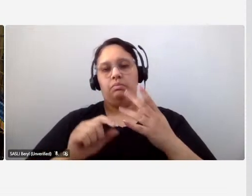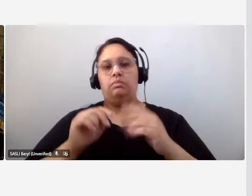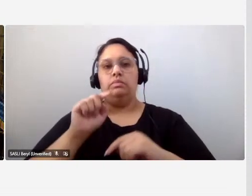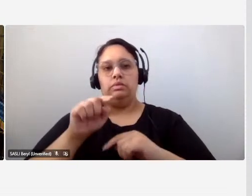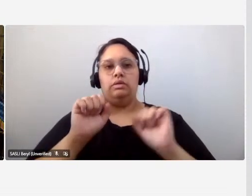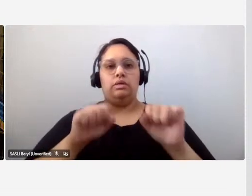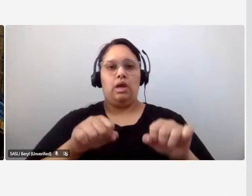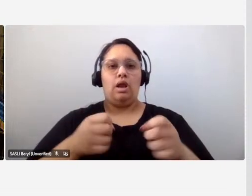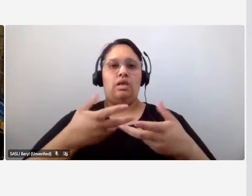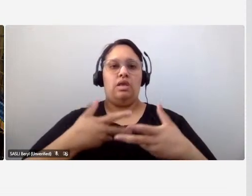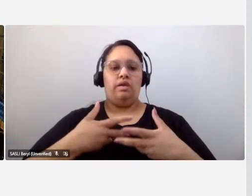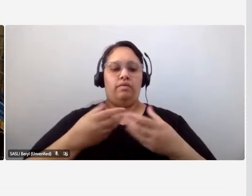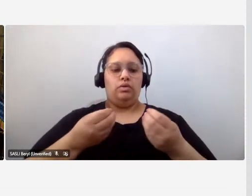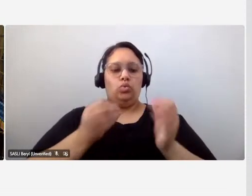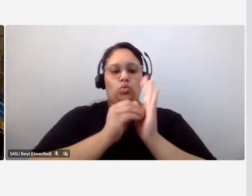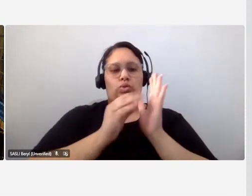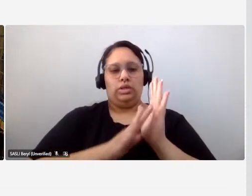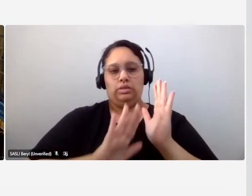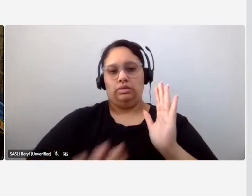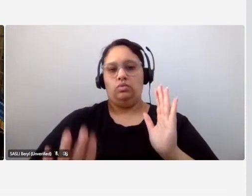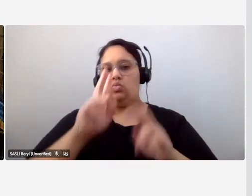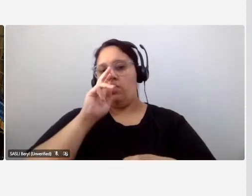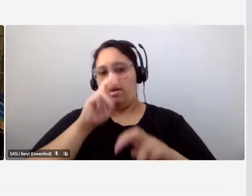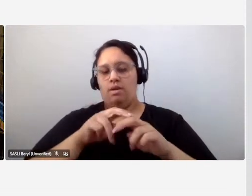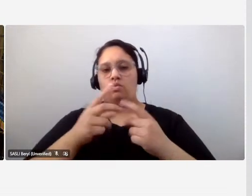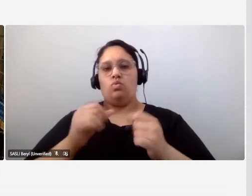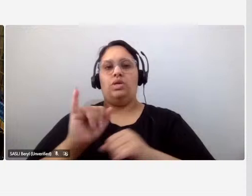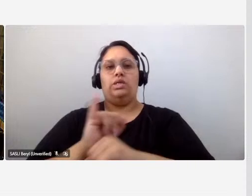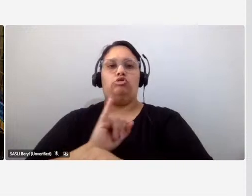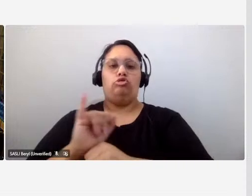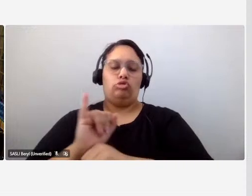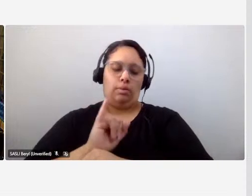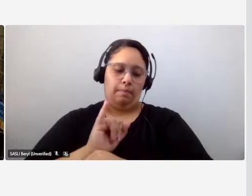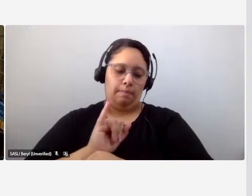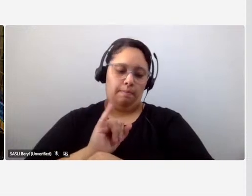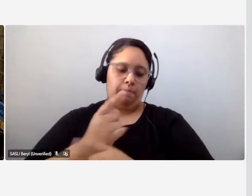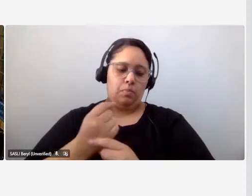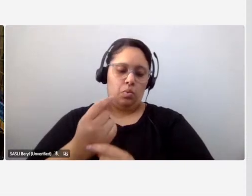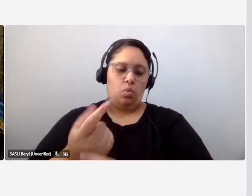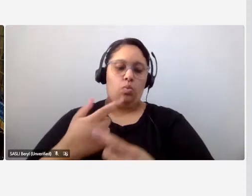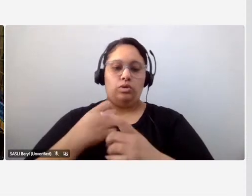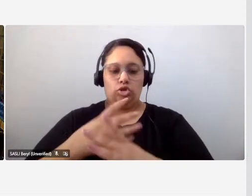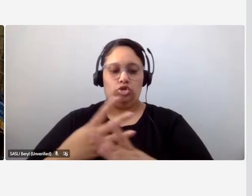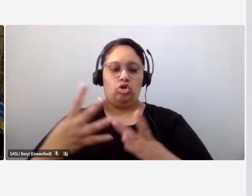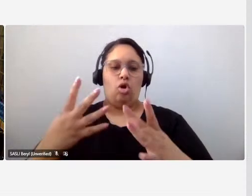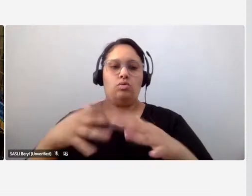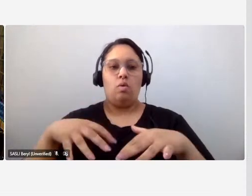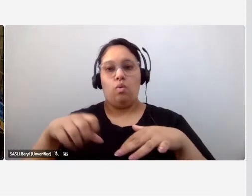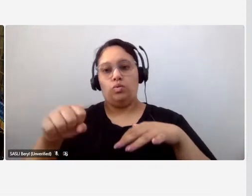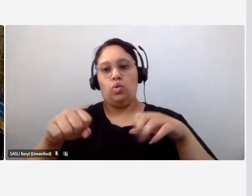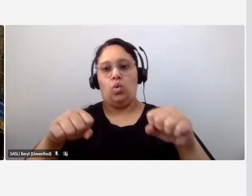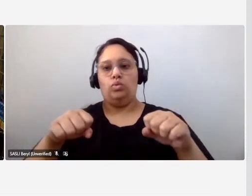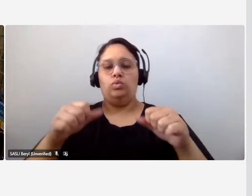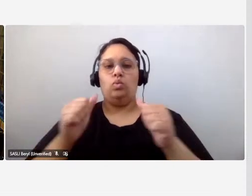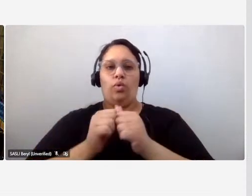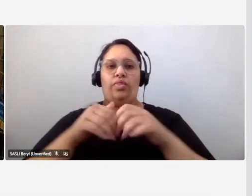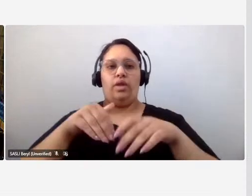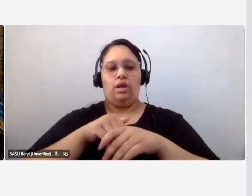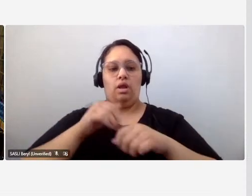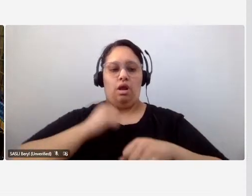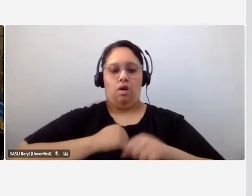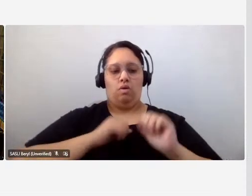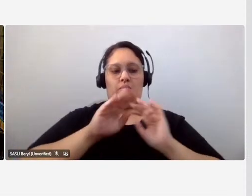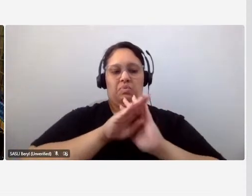that have students that need to do internships. We are starting to host them within our